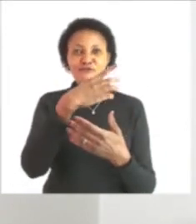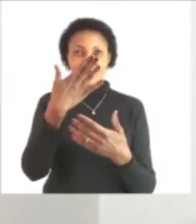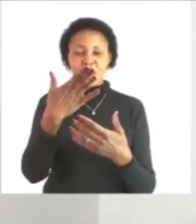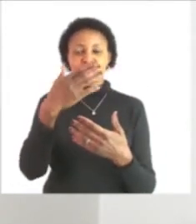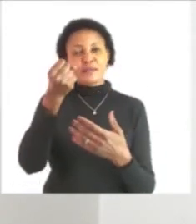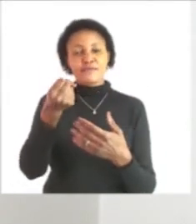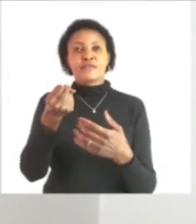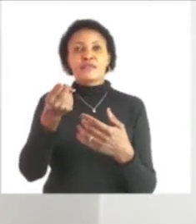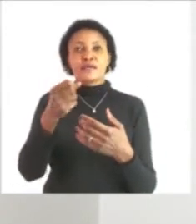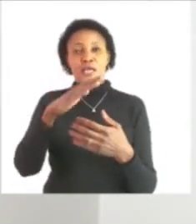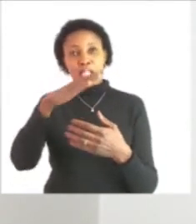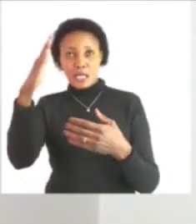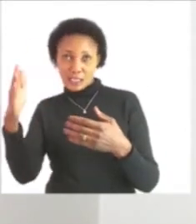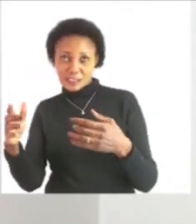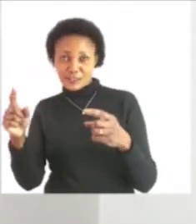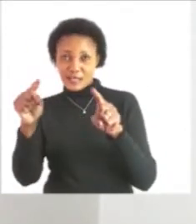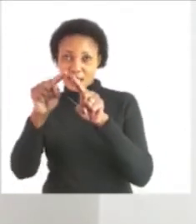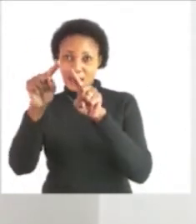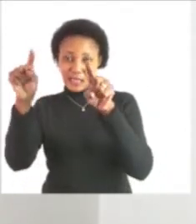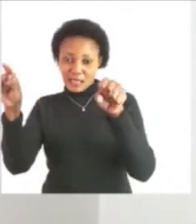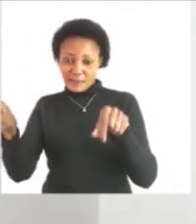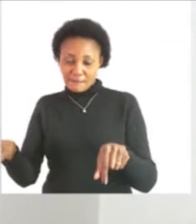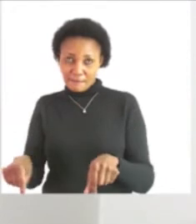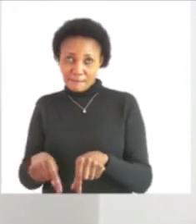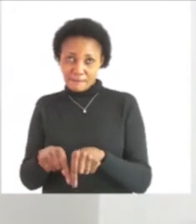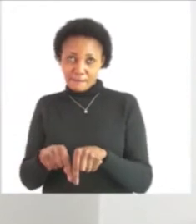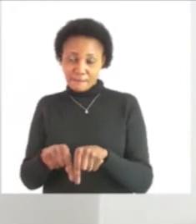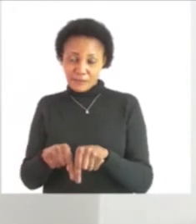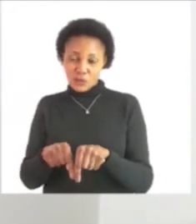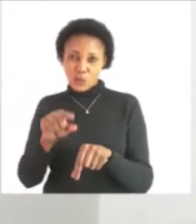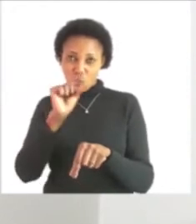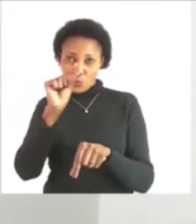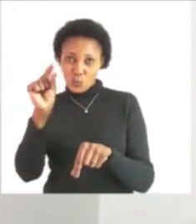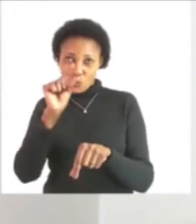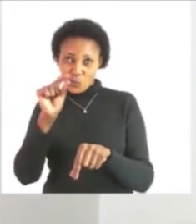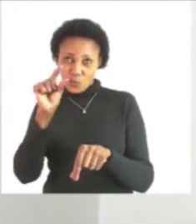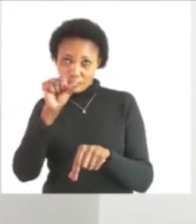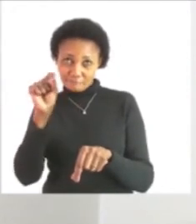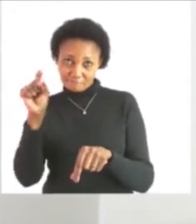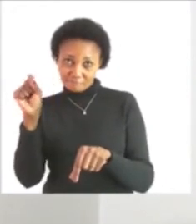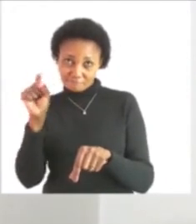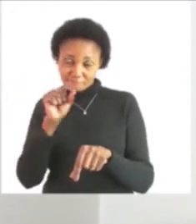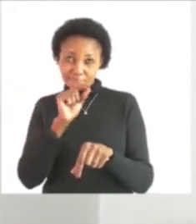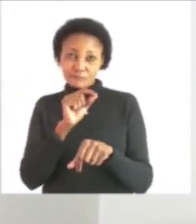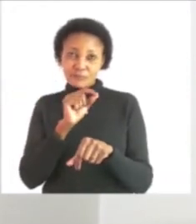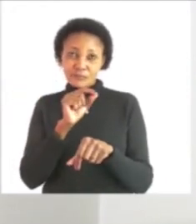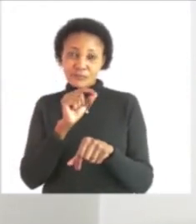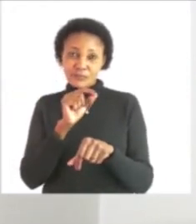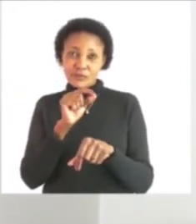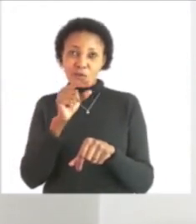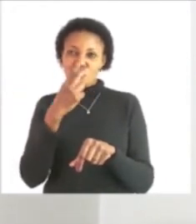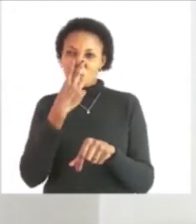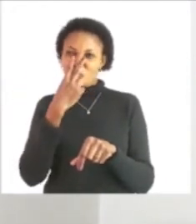the words, you will see that there is a word puzzle. And in this word puzzle, you have to